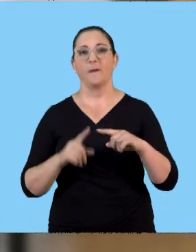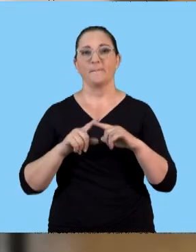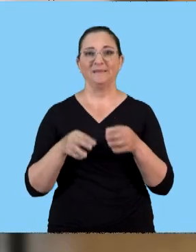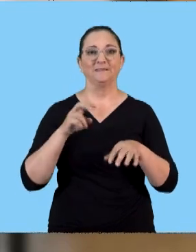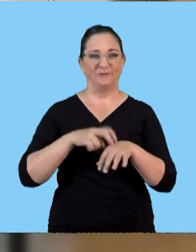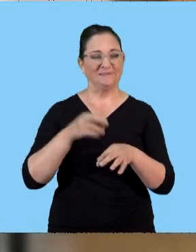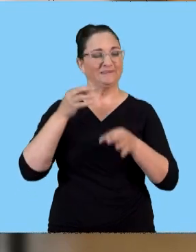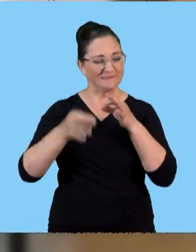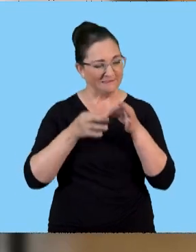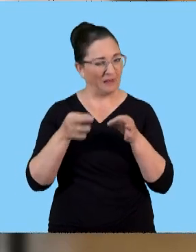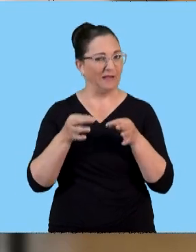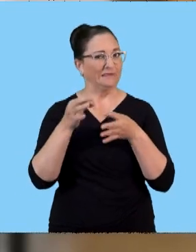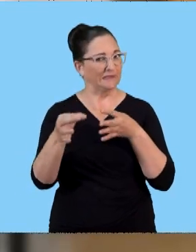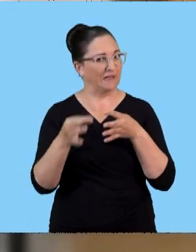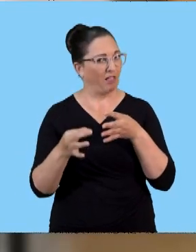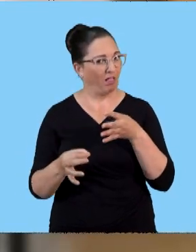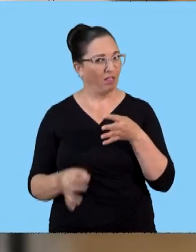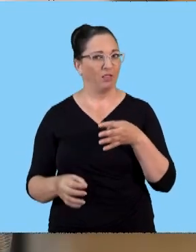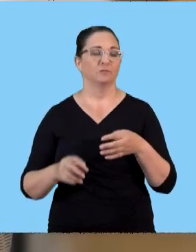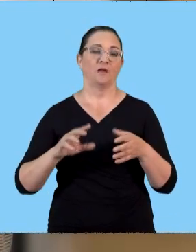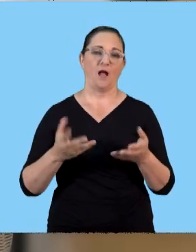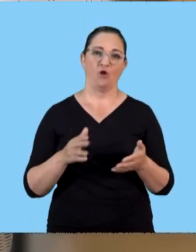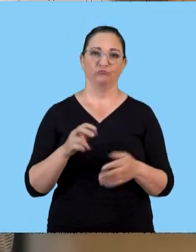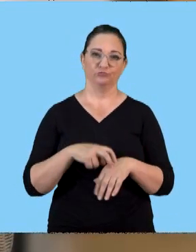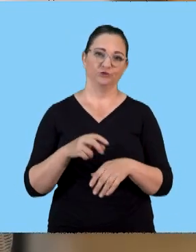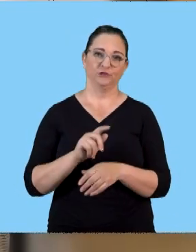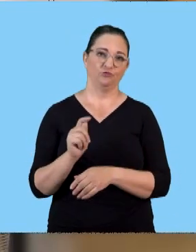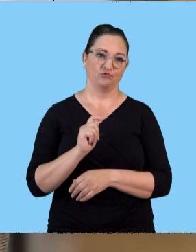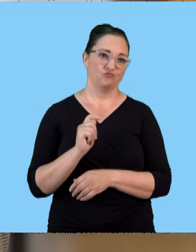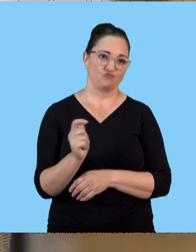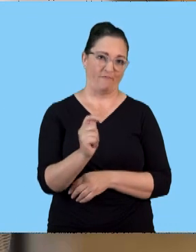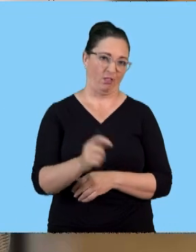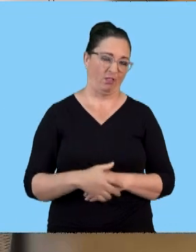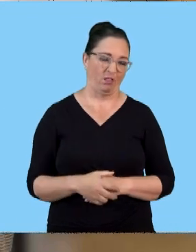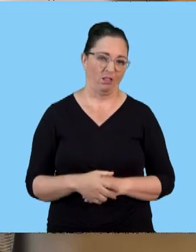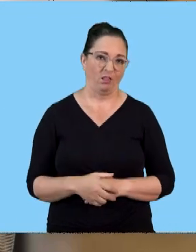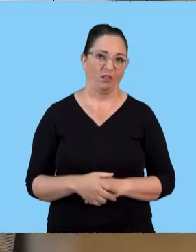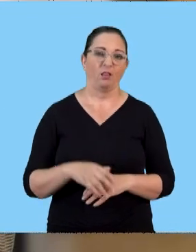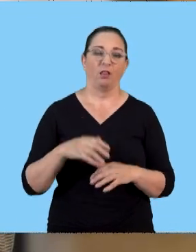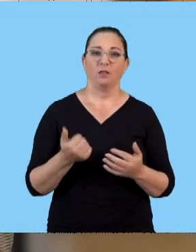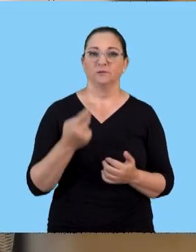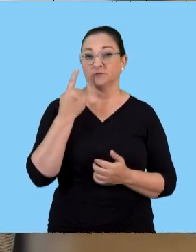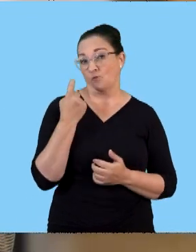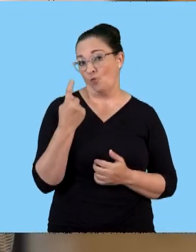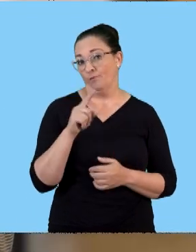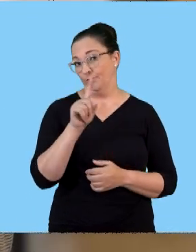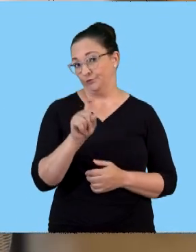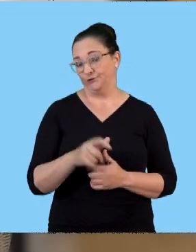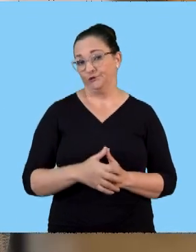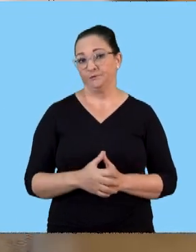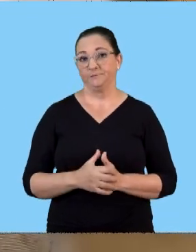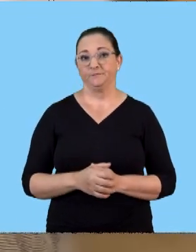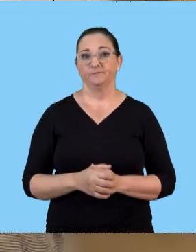says, explain in detail the route she must travel. Okay, are we clear? Guys, let's look at one more